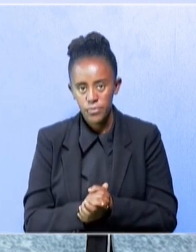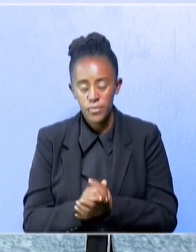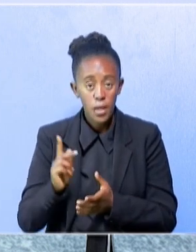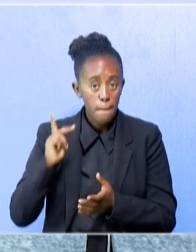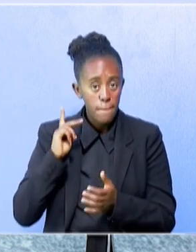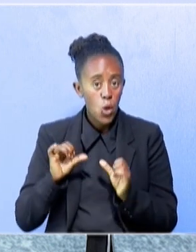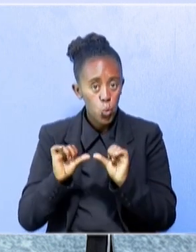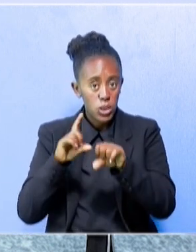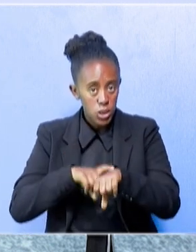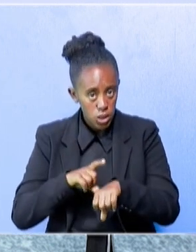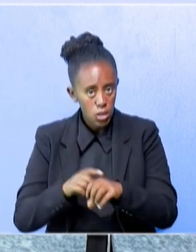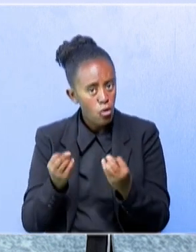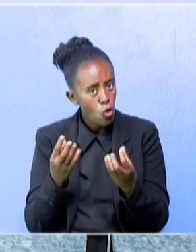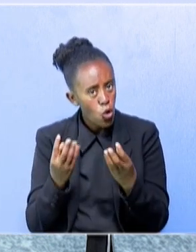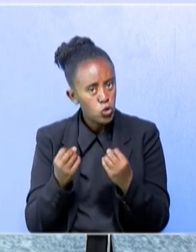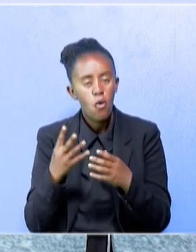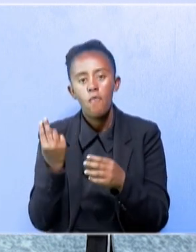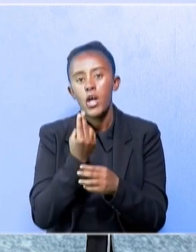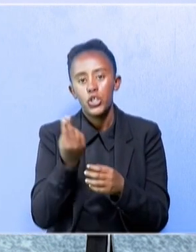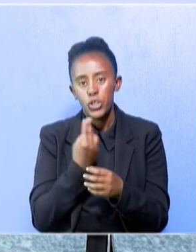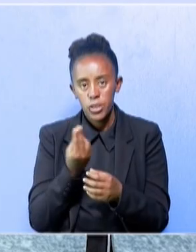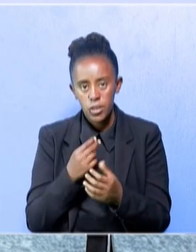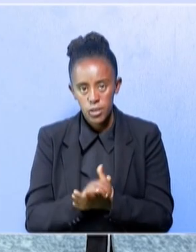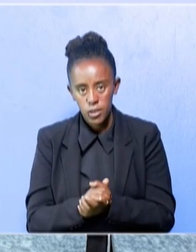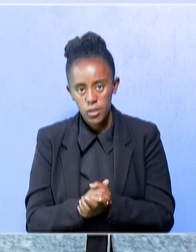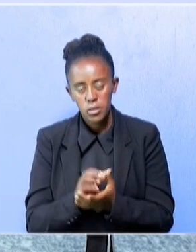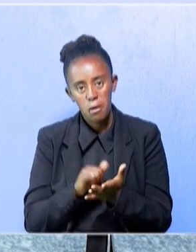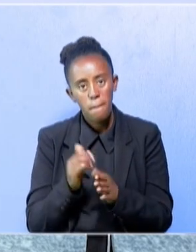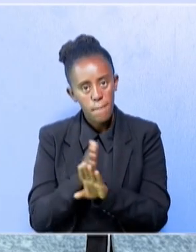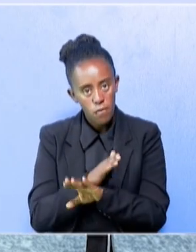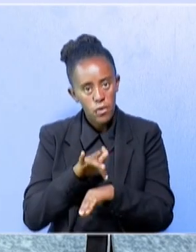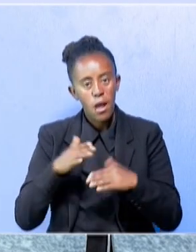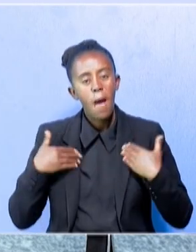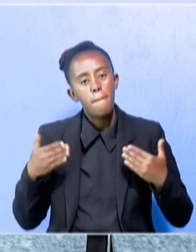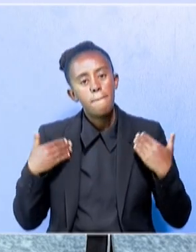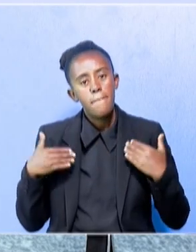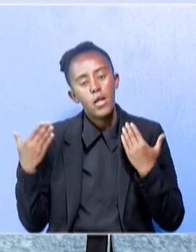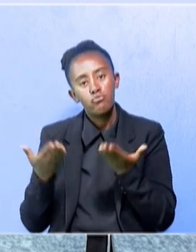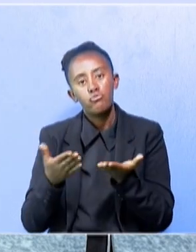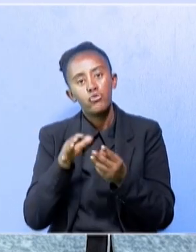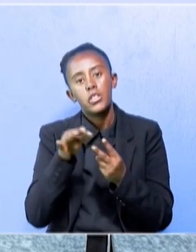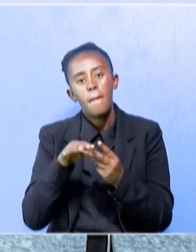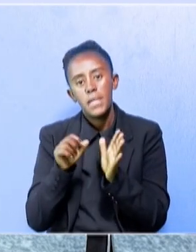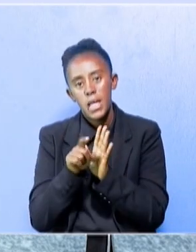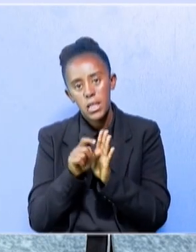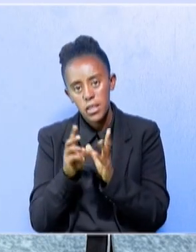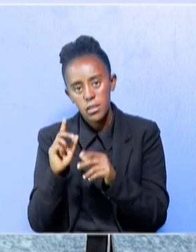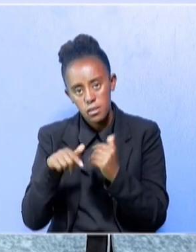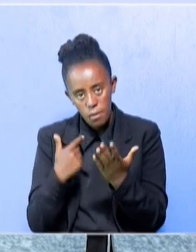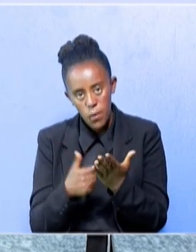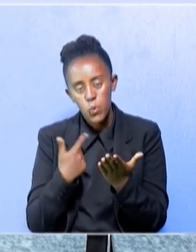past continuous tense do have a lot of function. And before that, I'm happy to give you some sample sentences